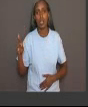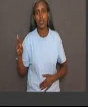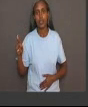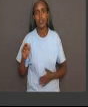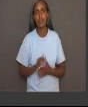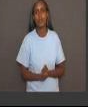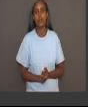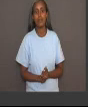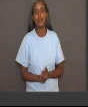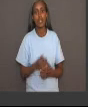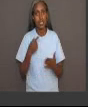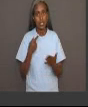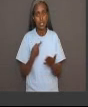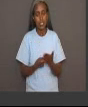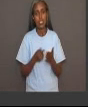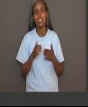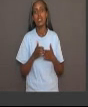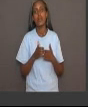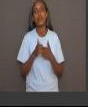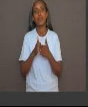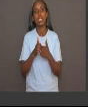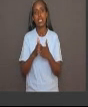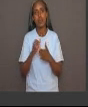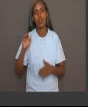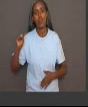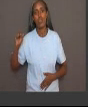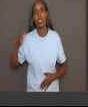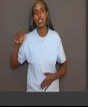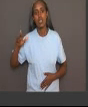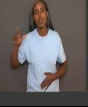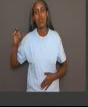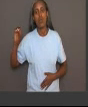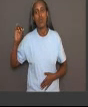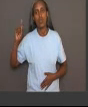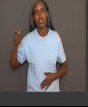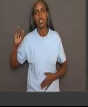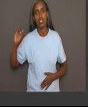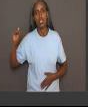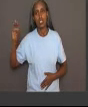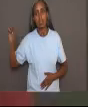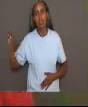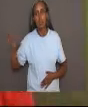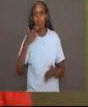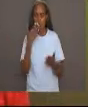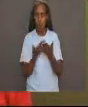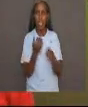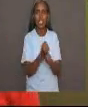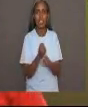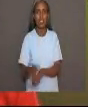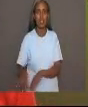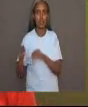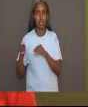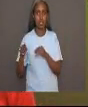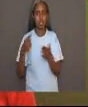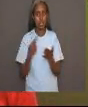equal to R. This is the principle of syllogism. Well